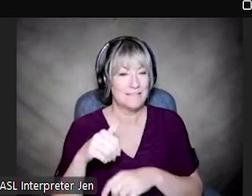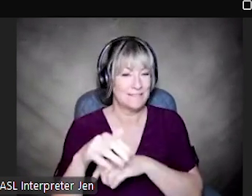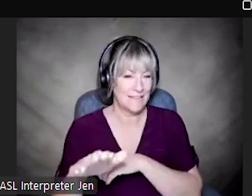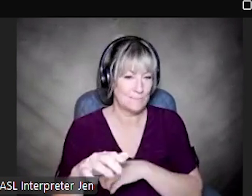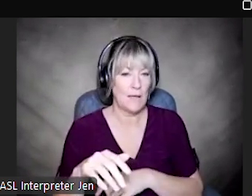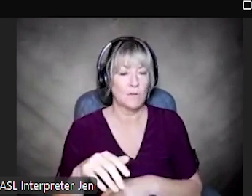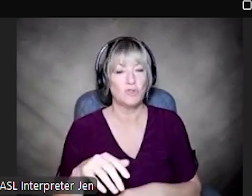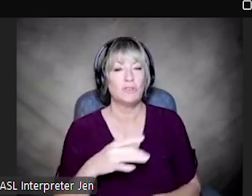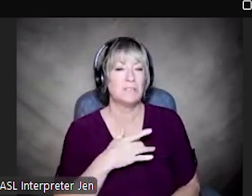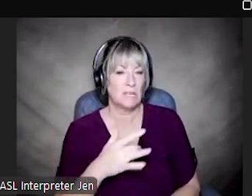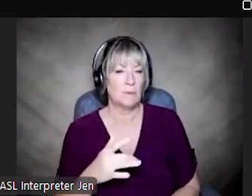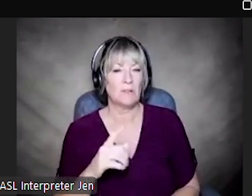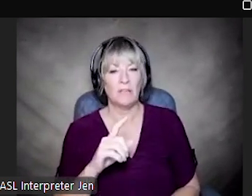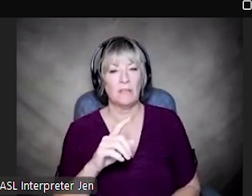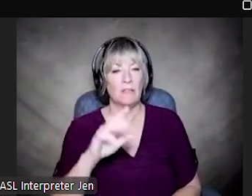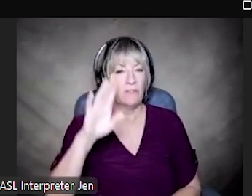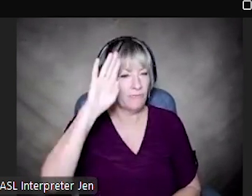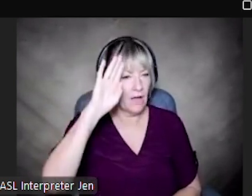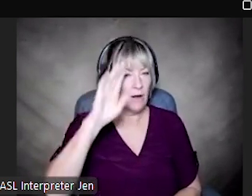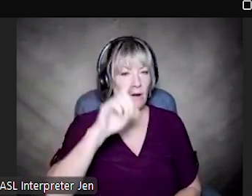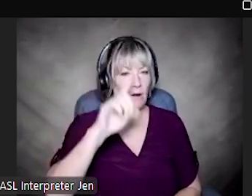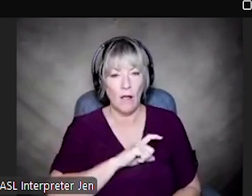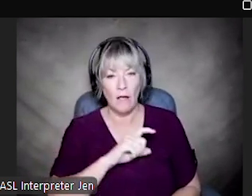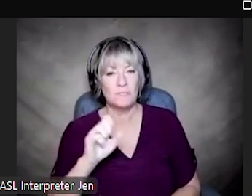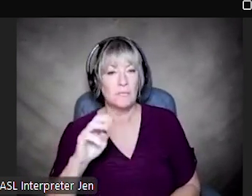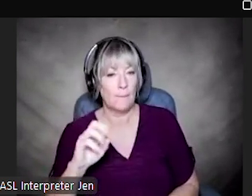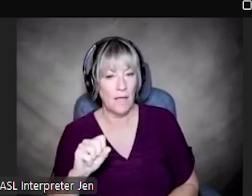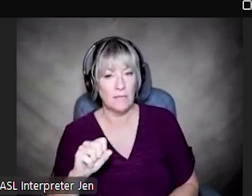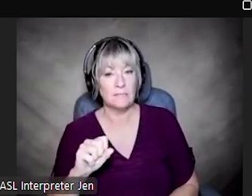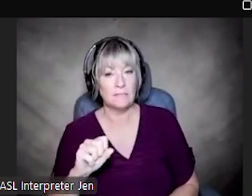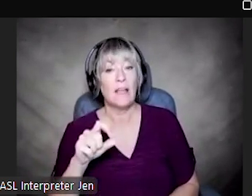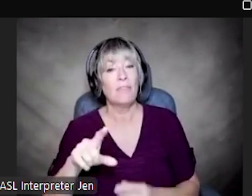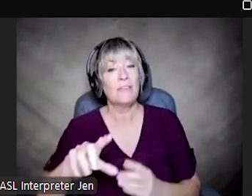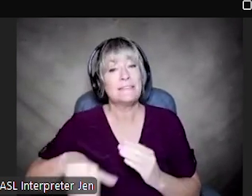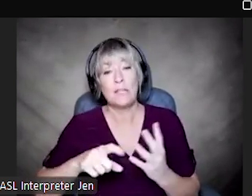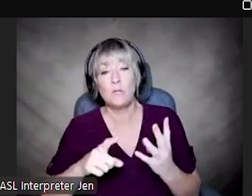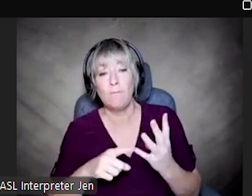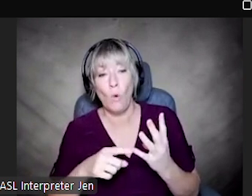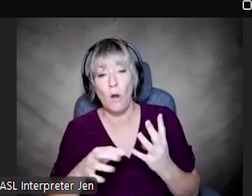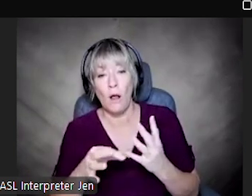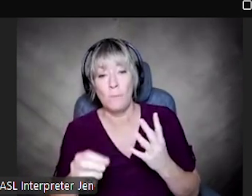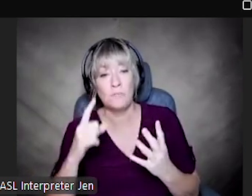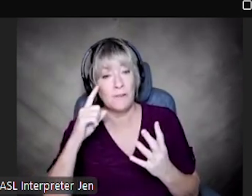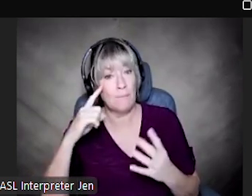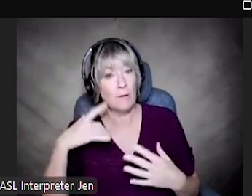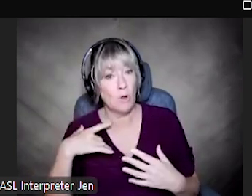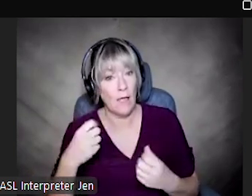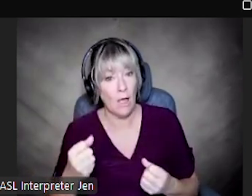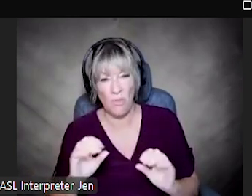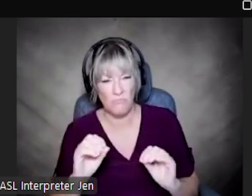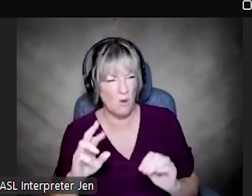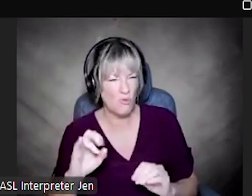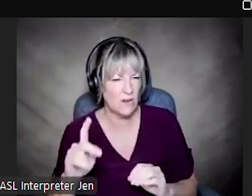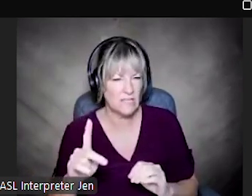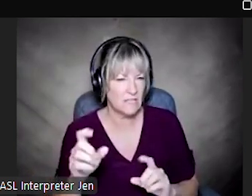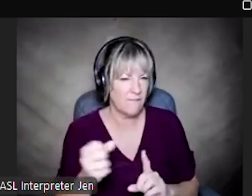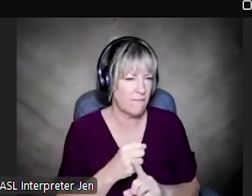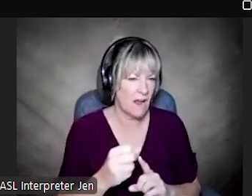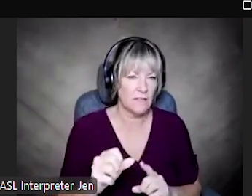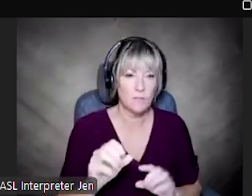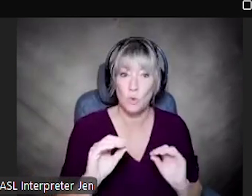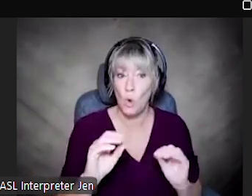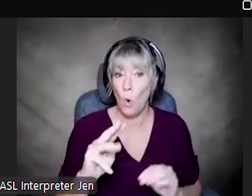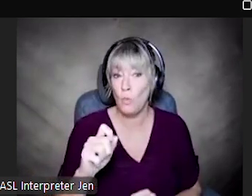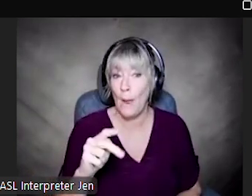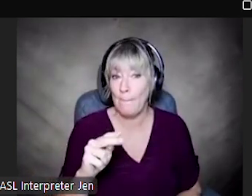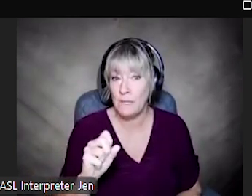typically it goes to fire, police, EMS. This adds this other option where if it's mental health call with no risk of violence or weapons present,